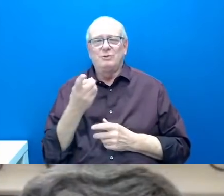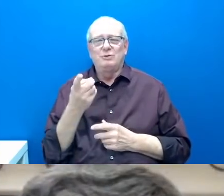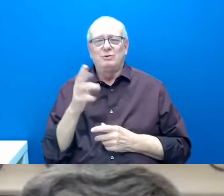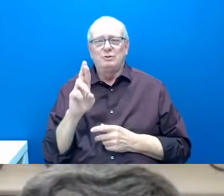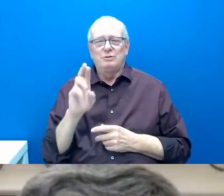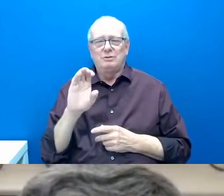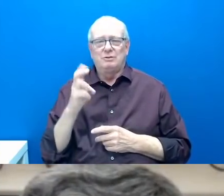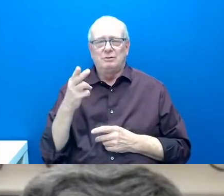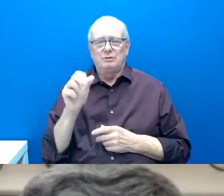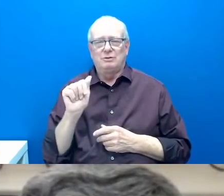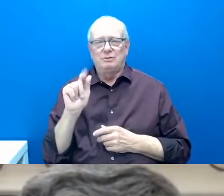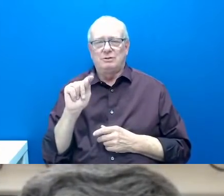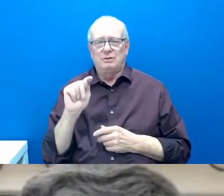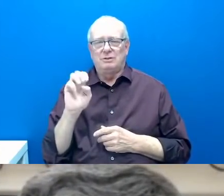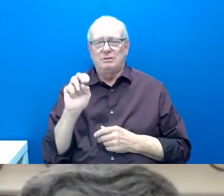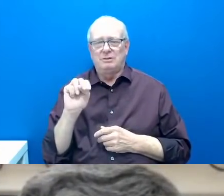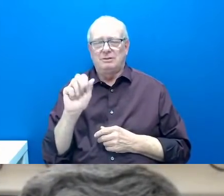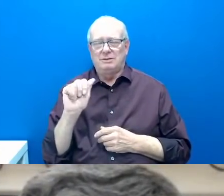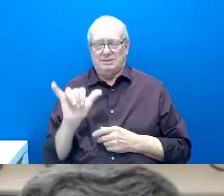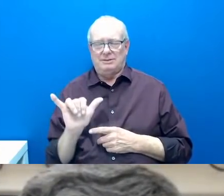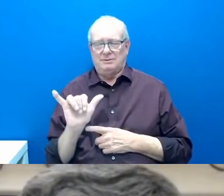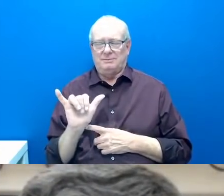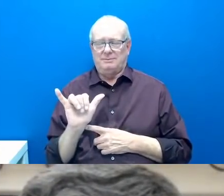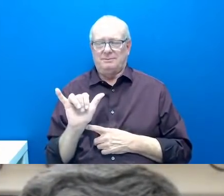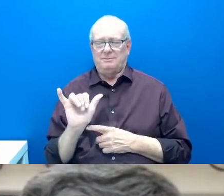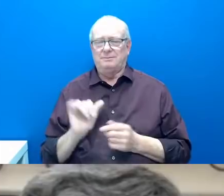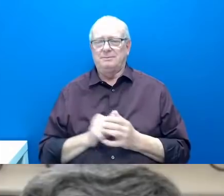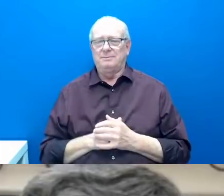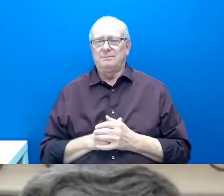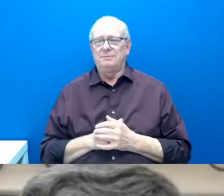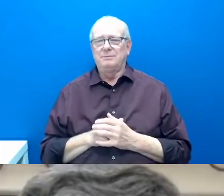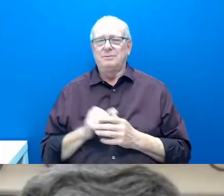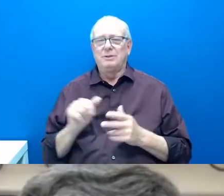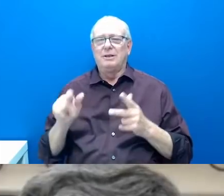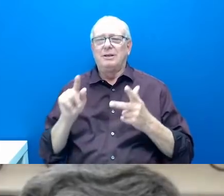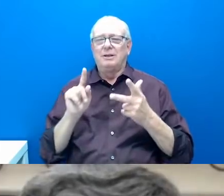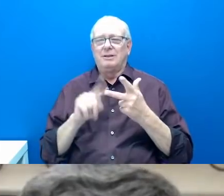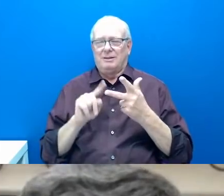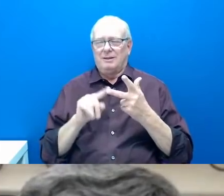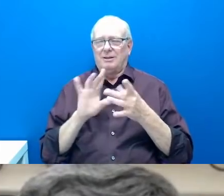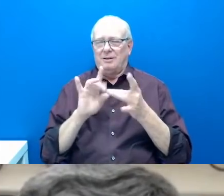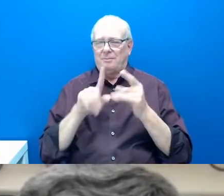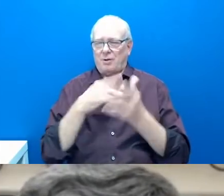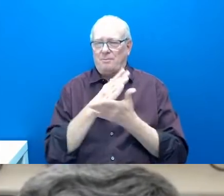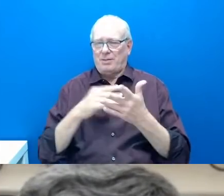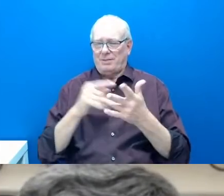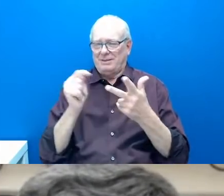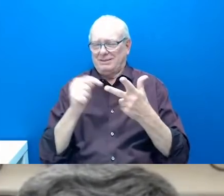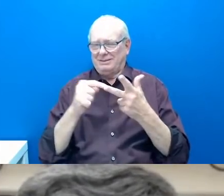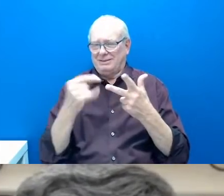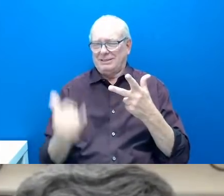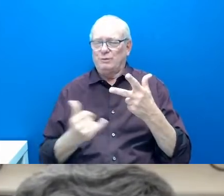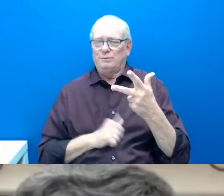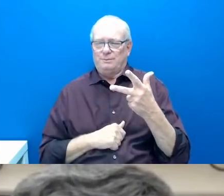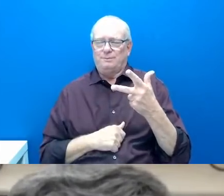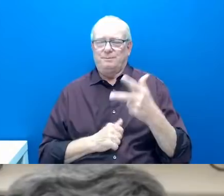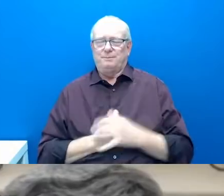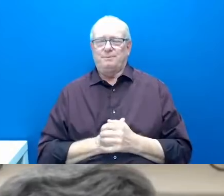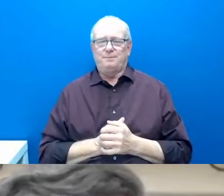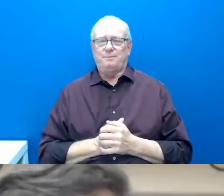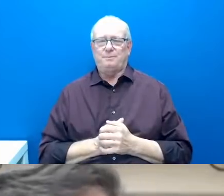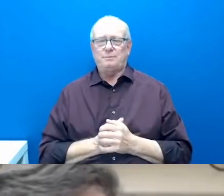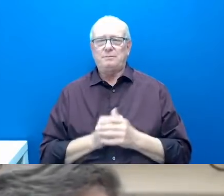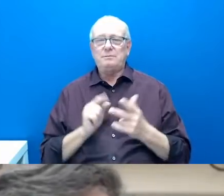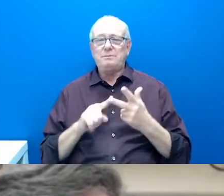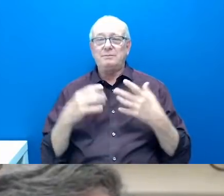the conversation to look at the third component of today's conversation. We